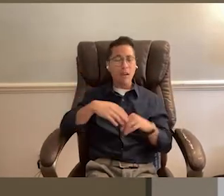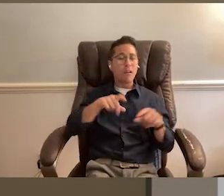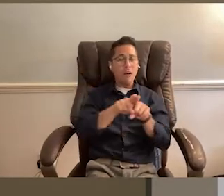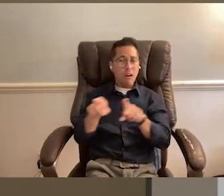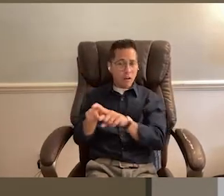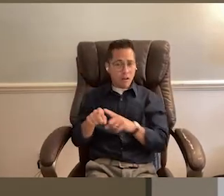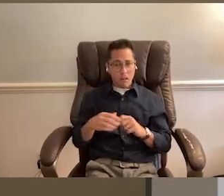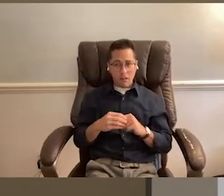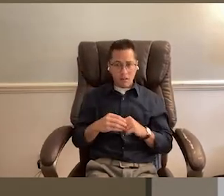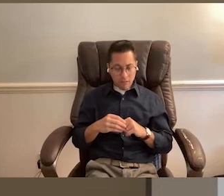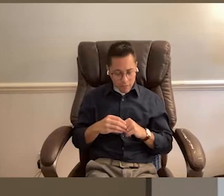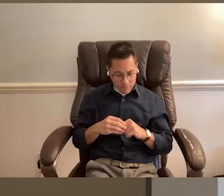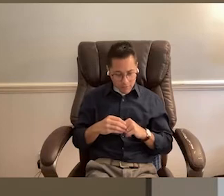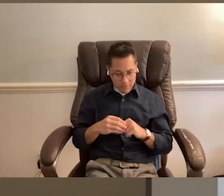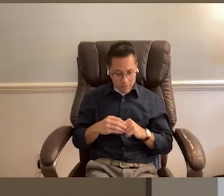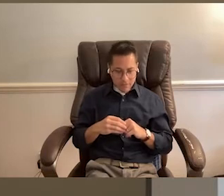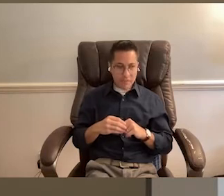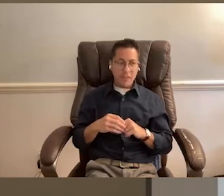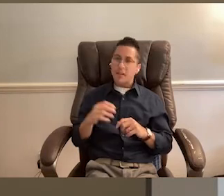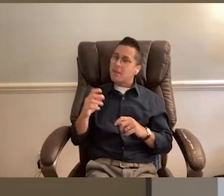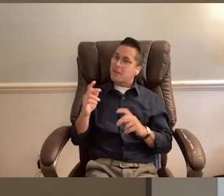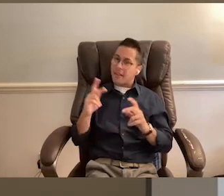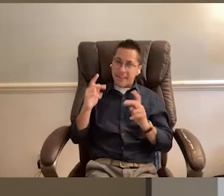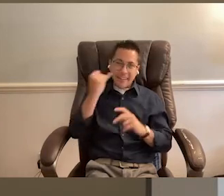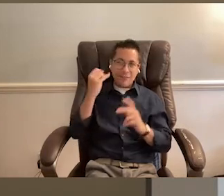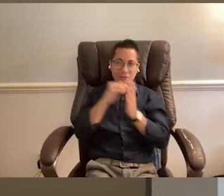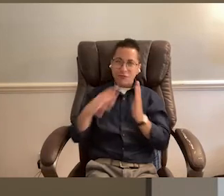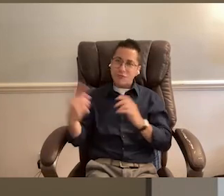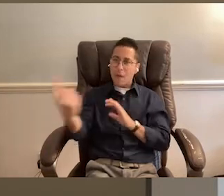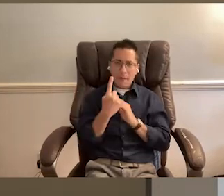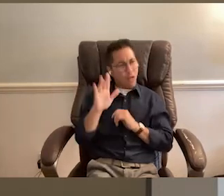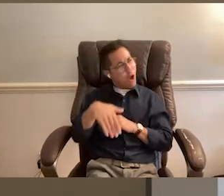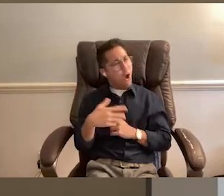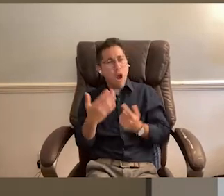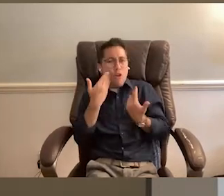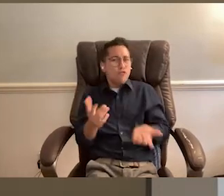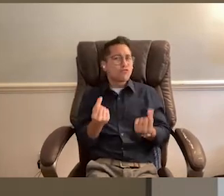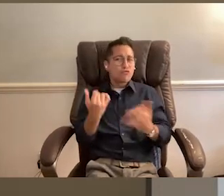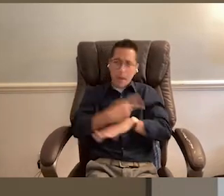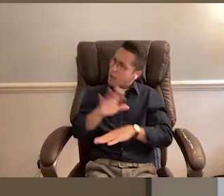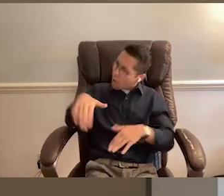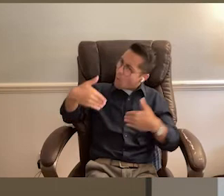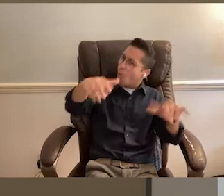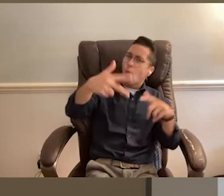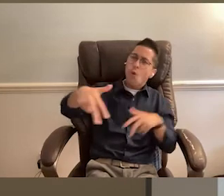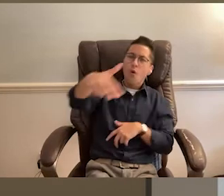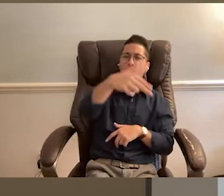our program. We also, all of our students can do extracurricular campus activities, so that's those sports